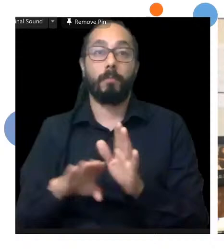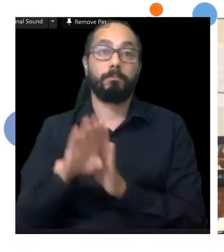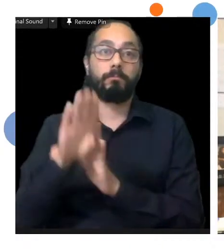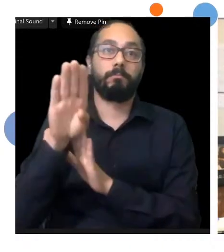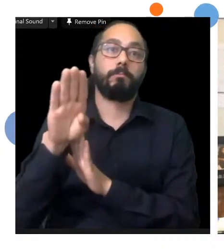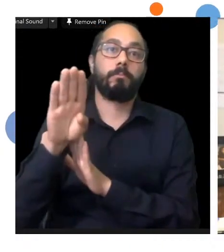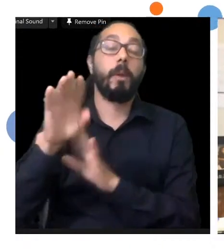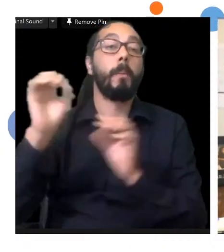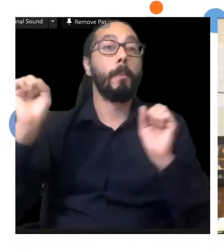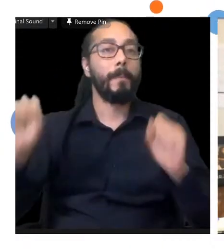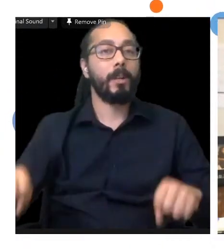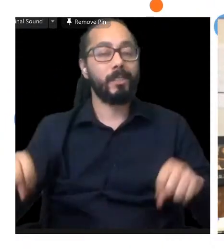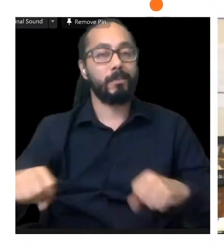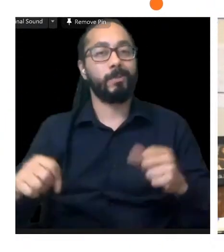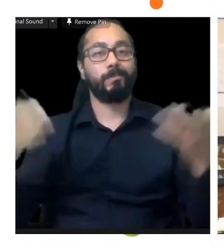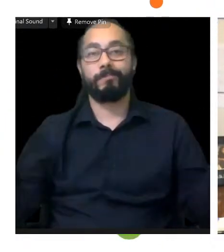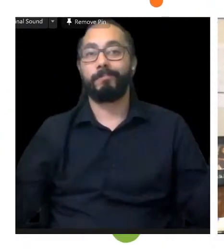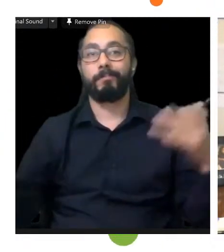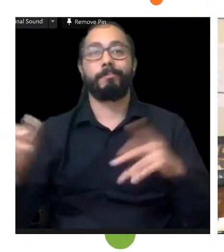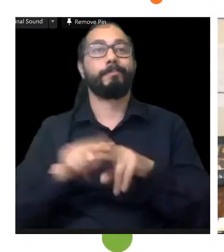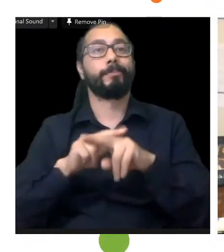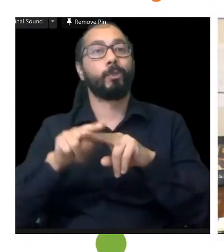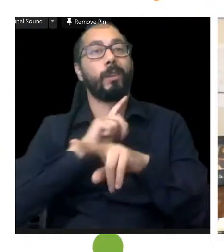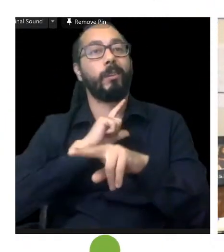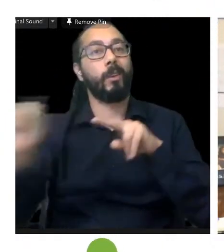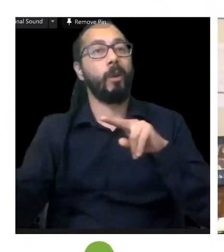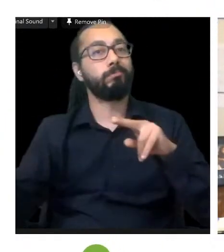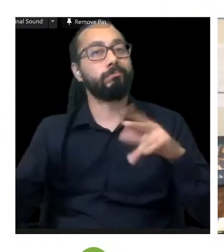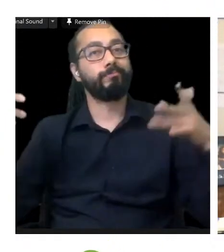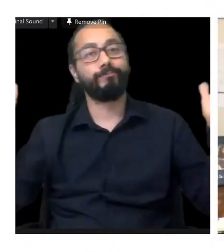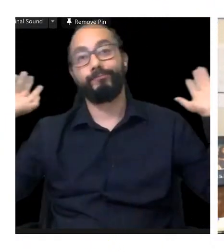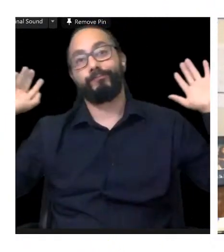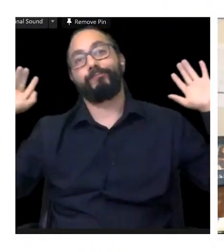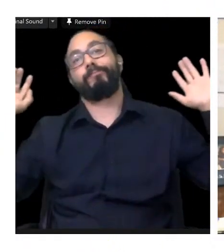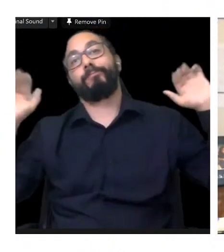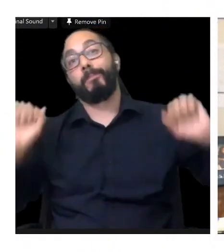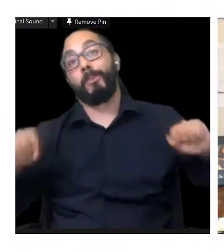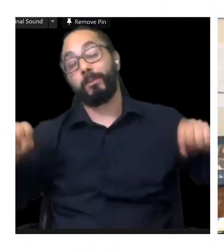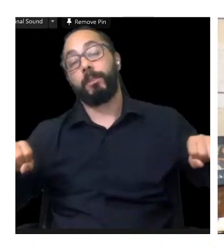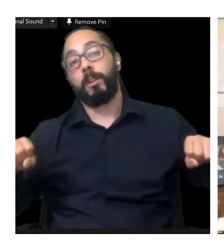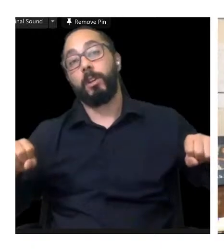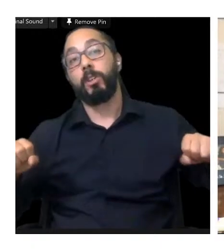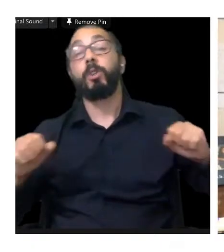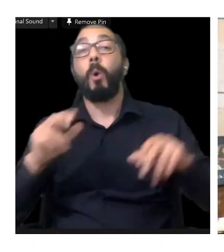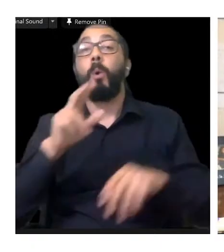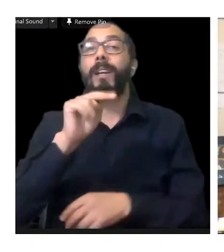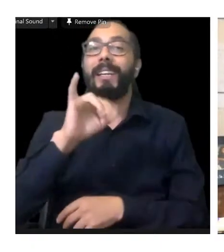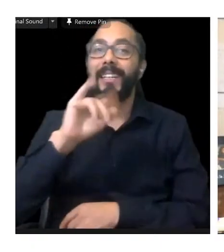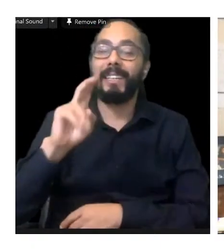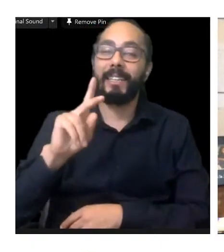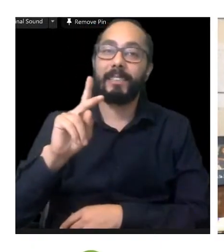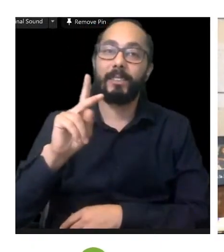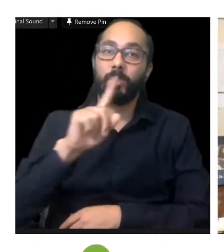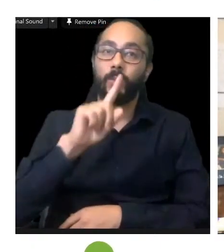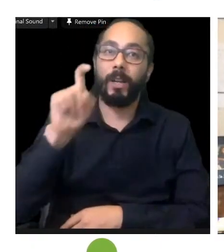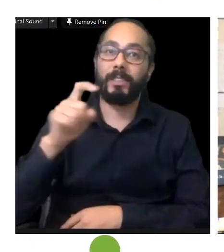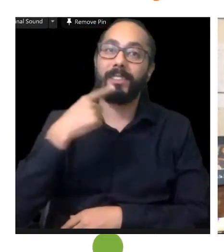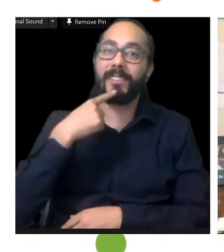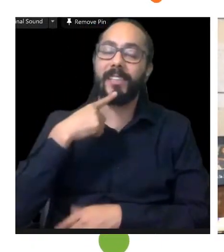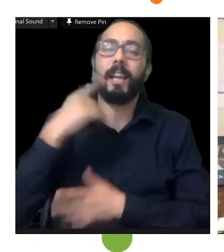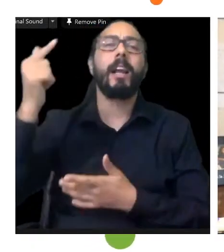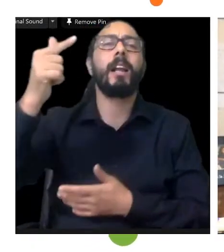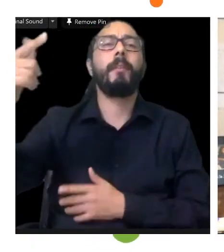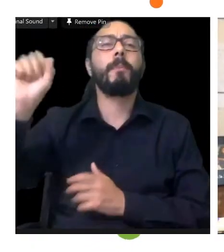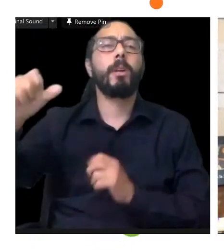late. And so, to Nick's question at the beginning of this, what can government do potentially